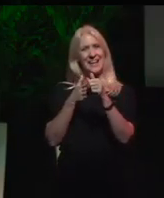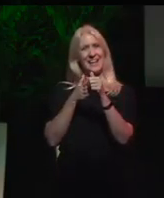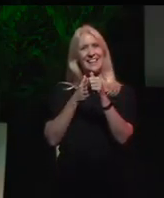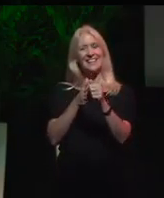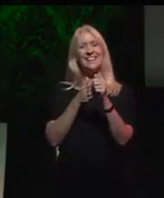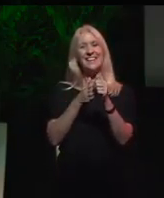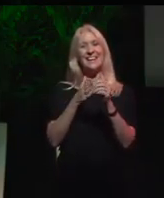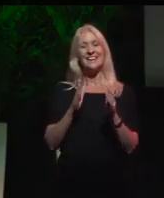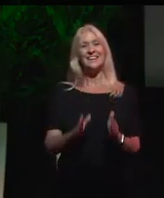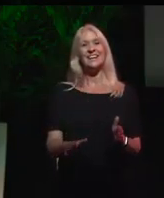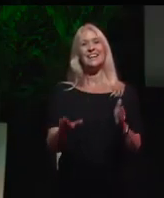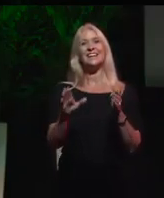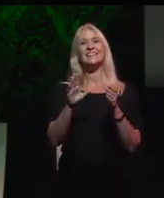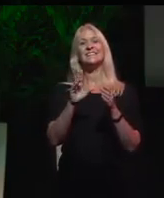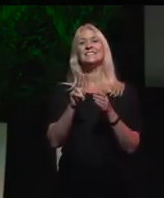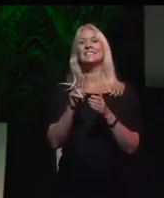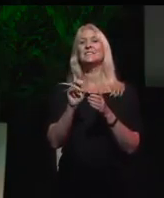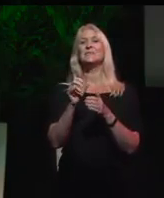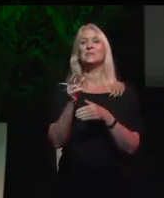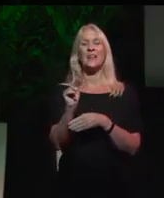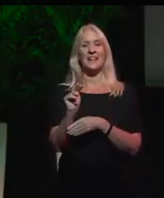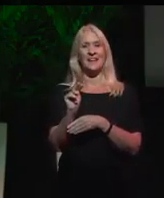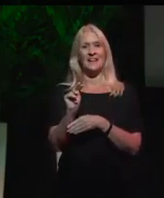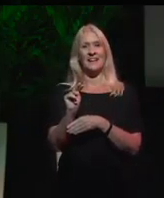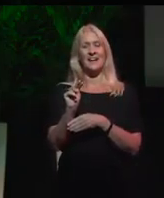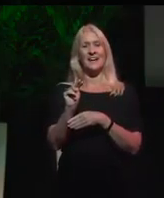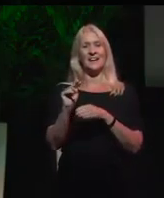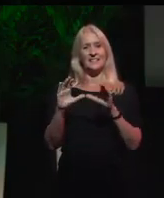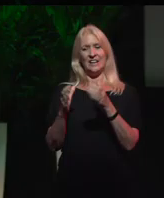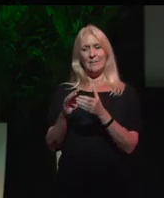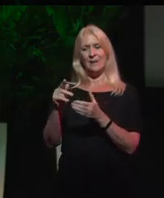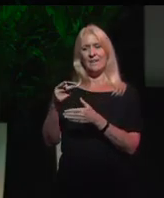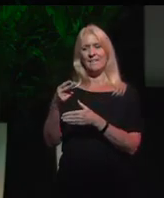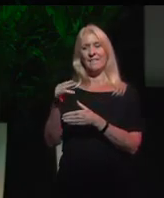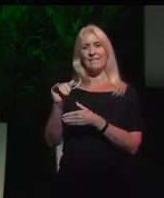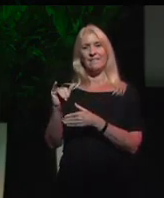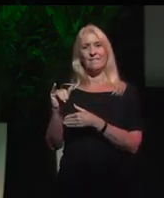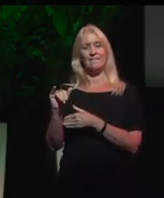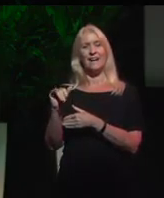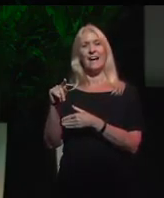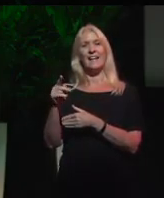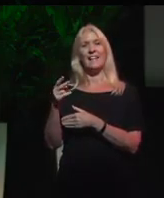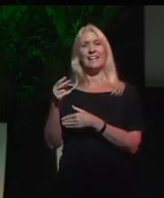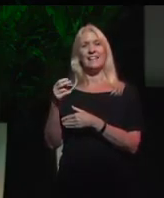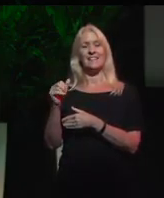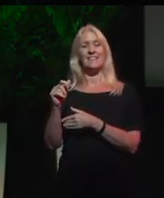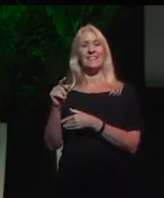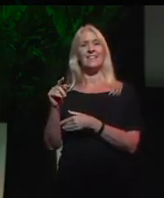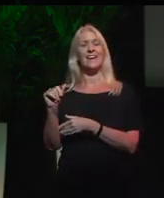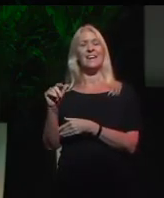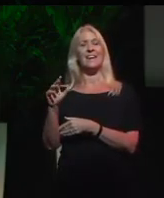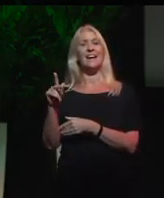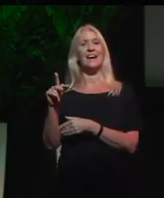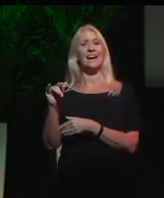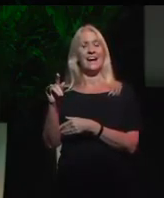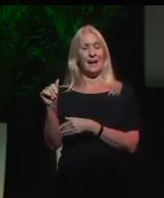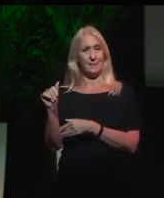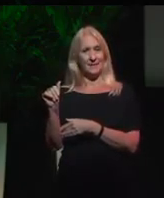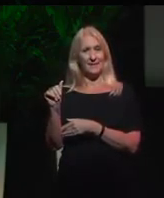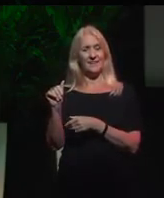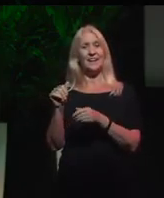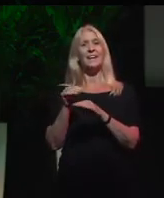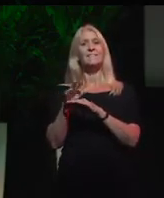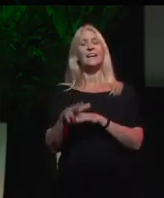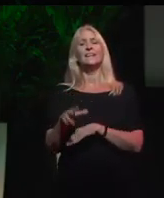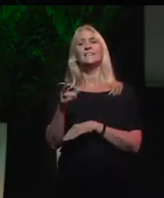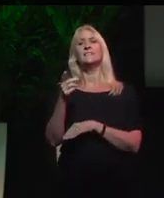our Upsilon Eta Chapter of Phi Theta Kappa Honor Society Faculty Advisor, Dr. Mary James, who is also